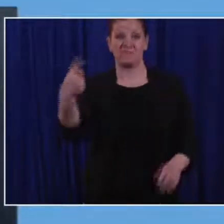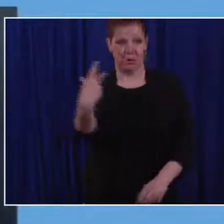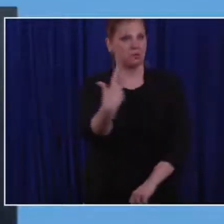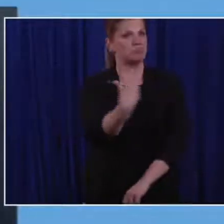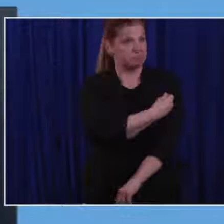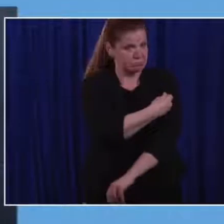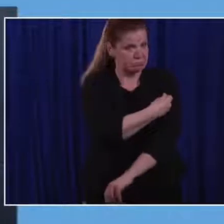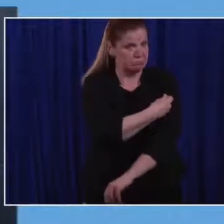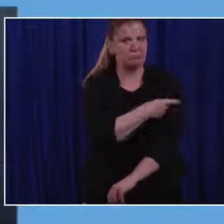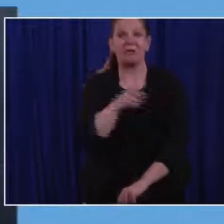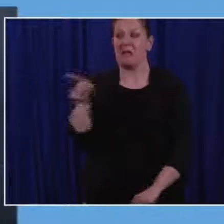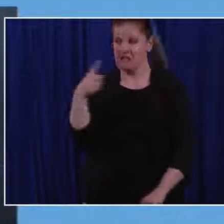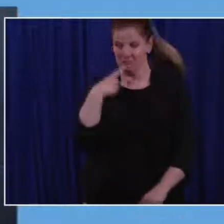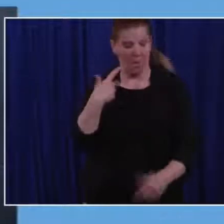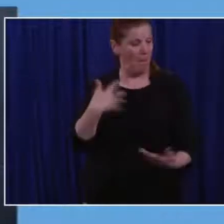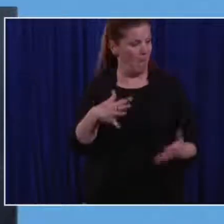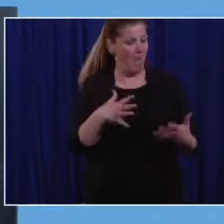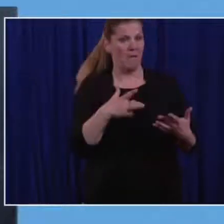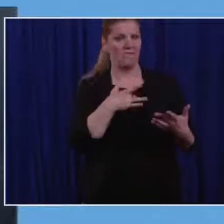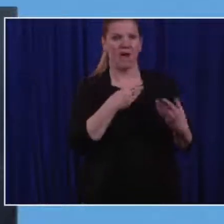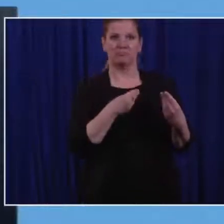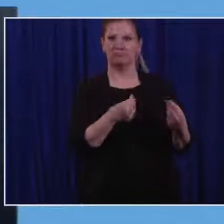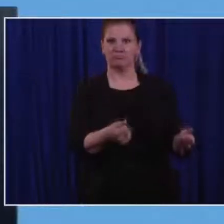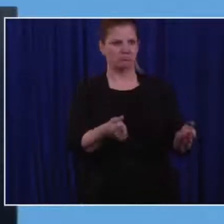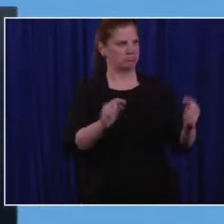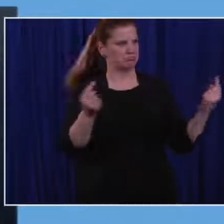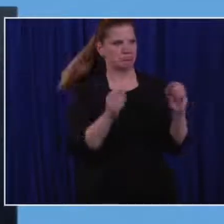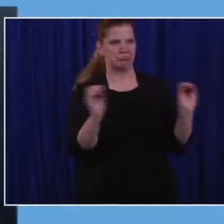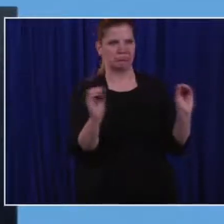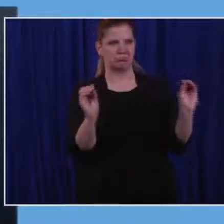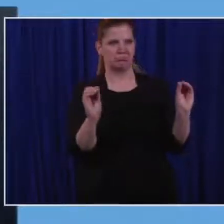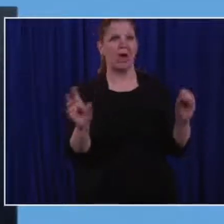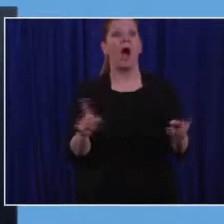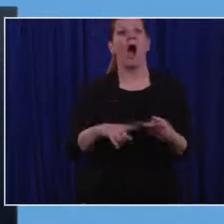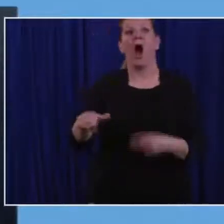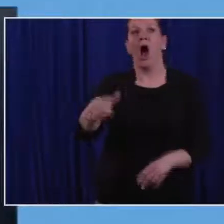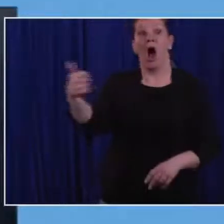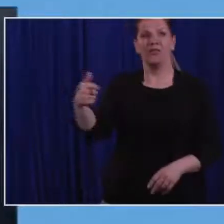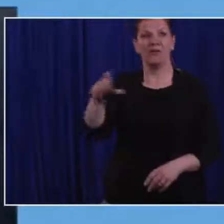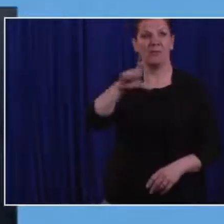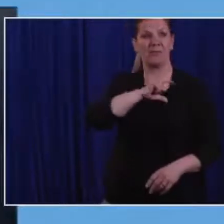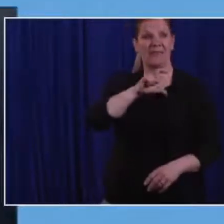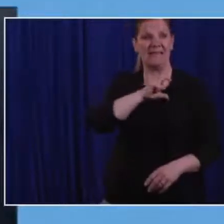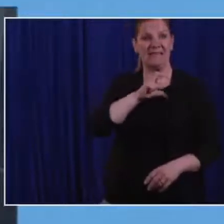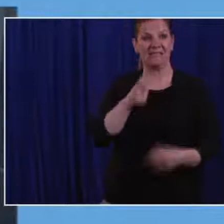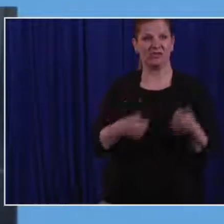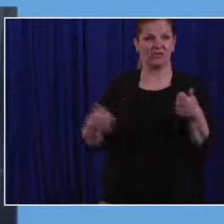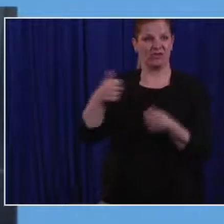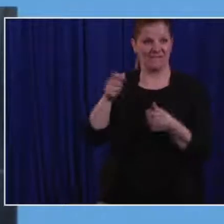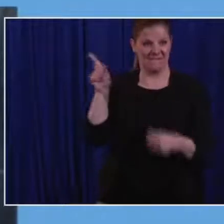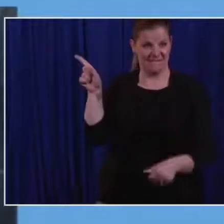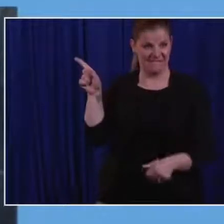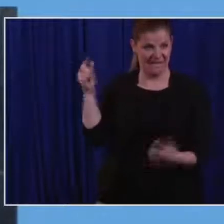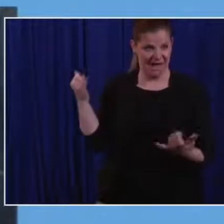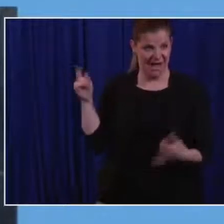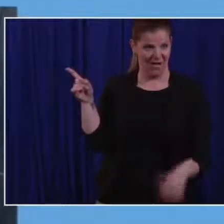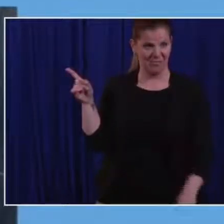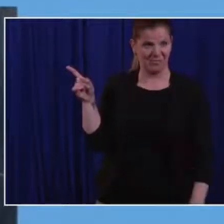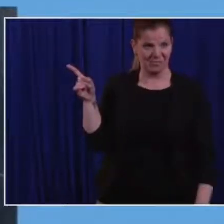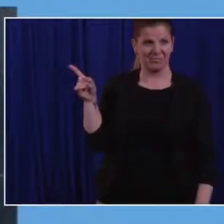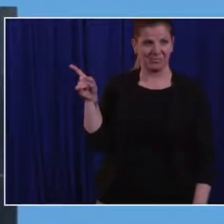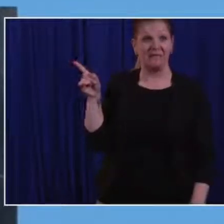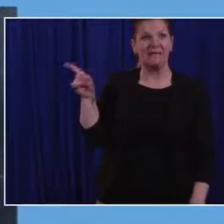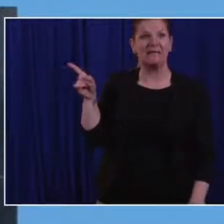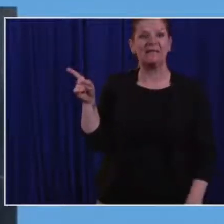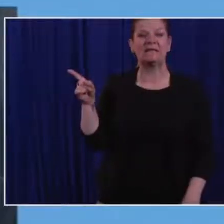smooth and painless. Sidney Police Chief William Balling, who is also the president of the Ohio Association of Chiefs of